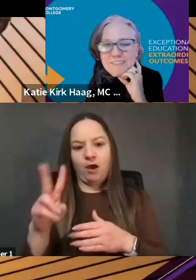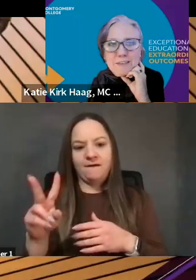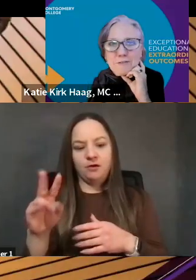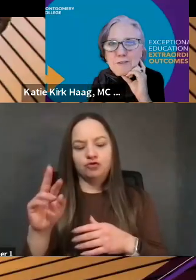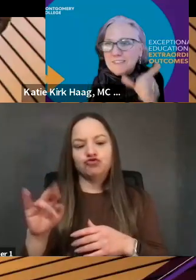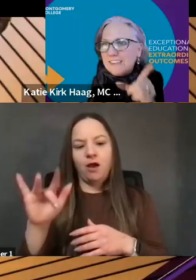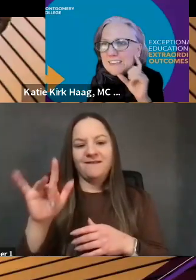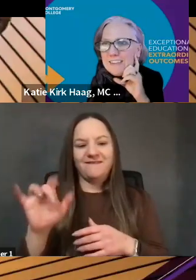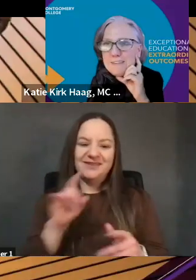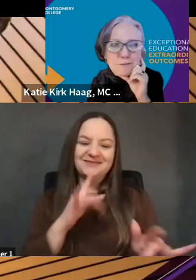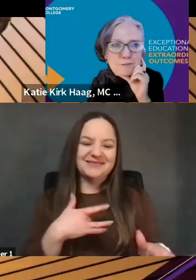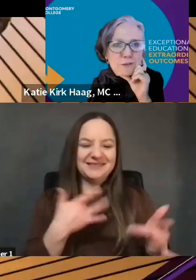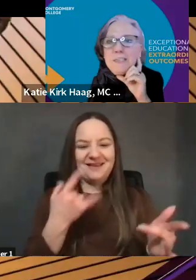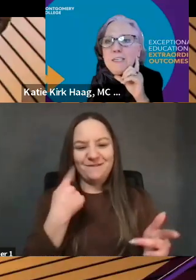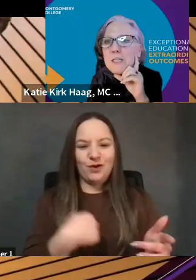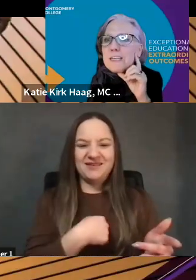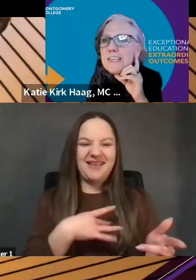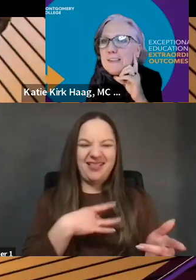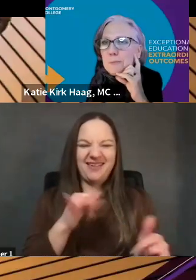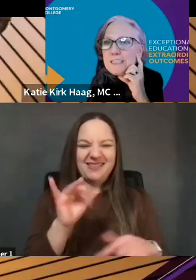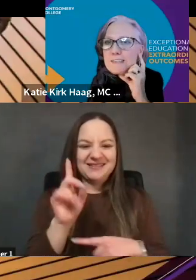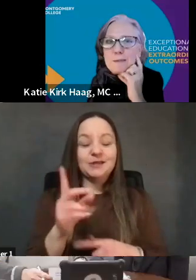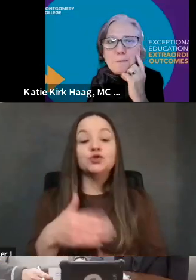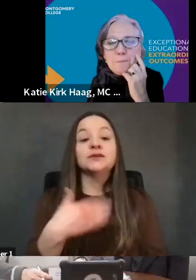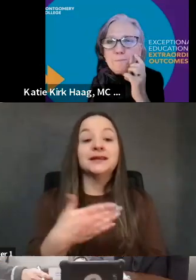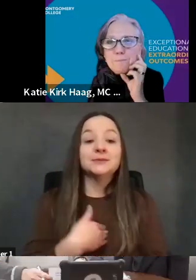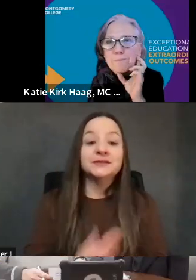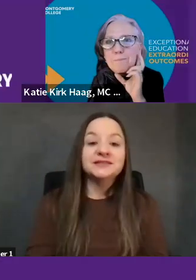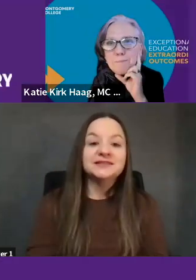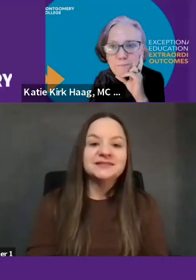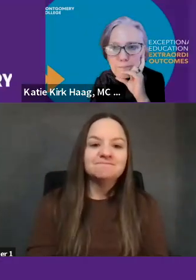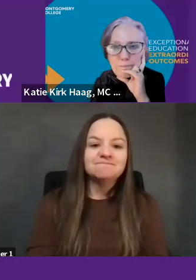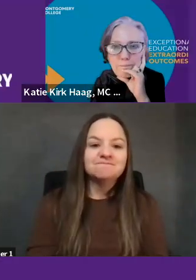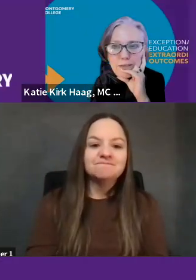that's pretty exciting for us. I like that dinosaur. Okay, next, please.